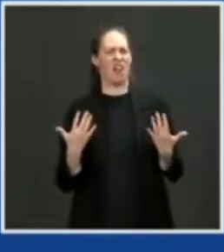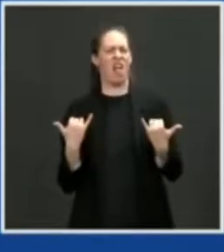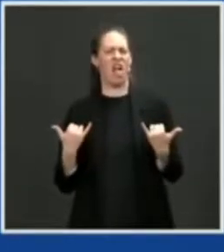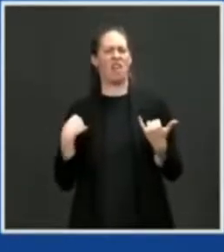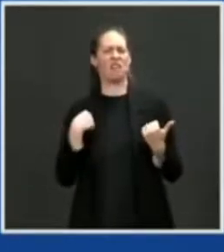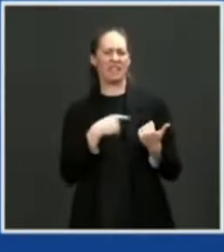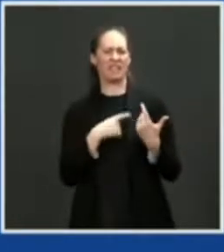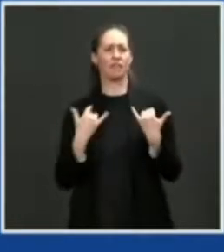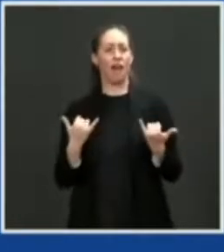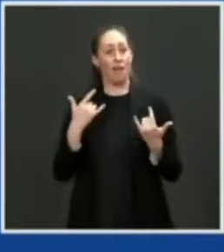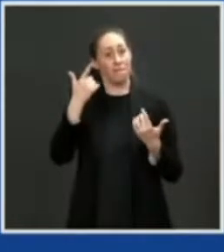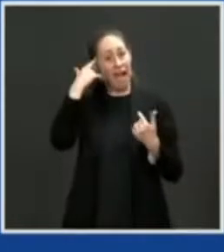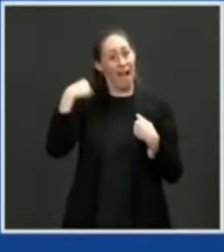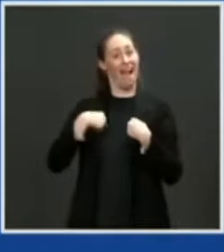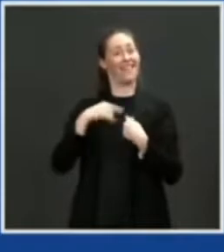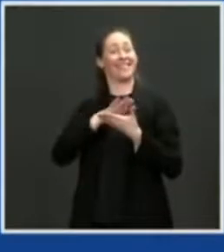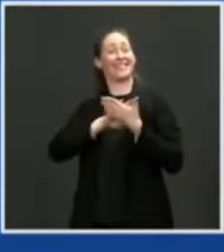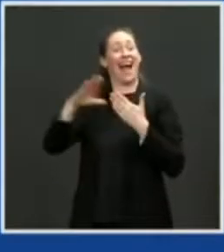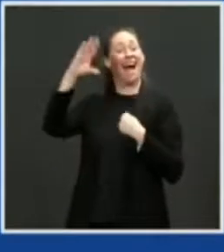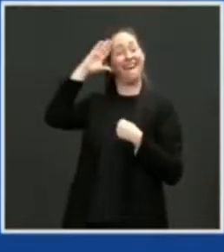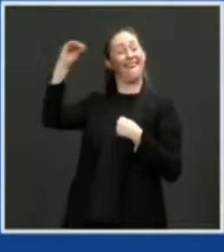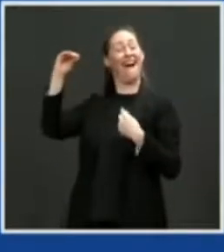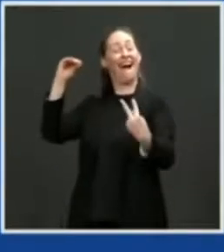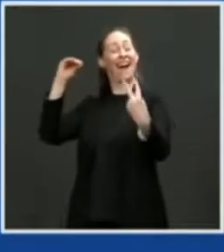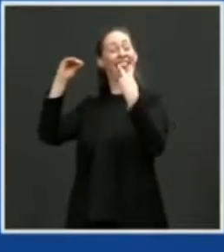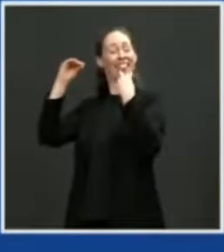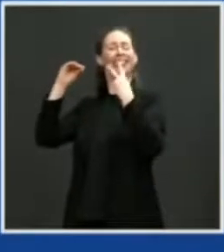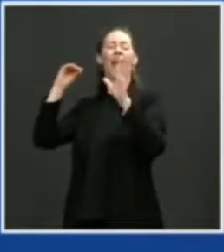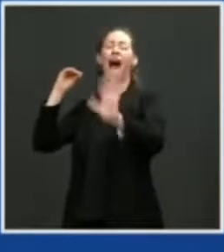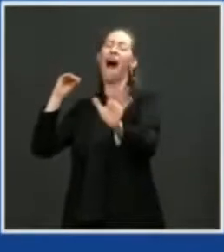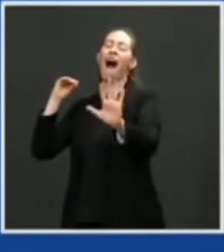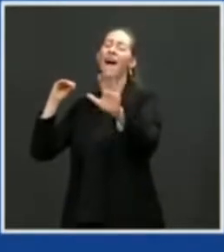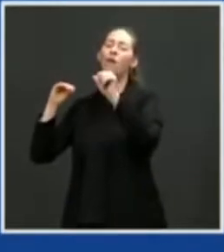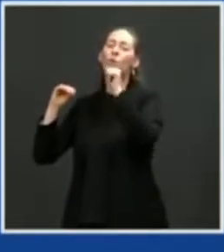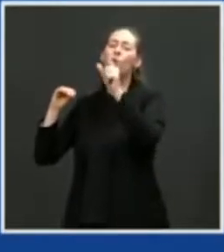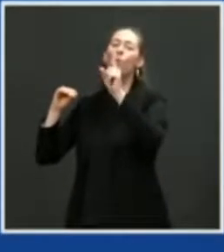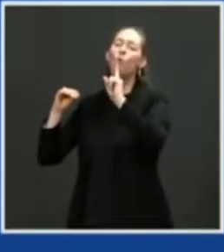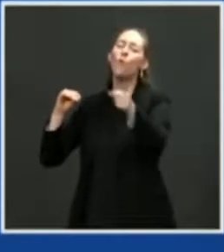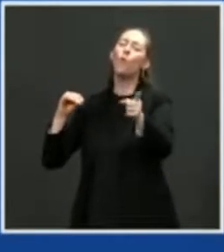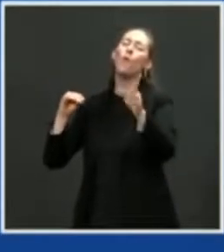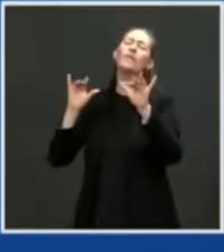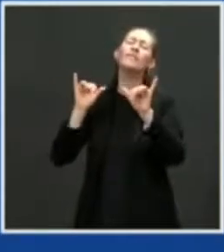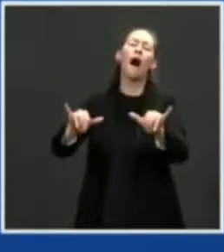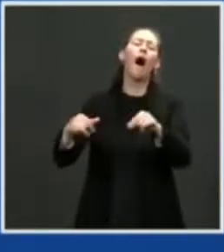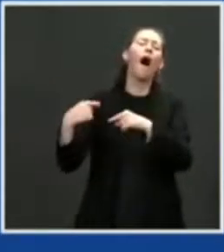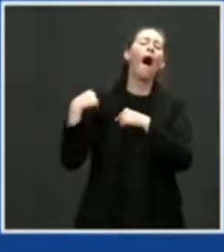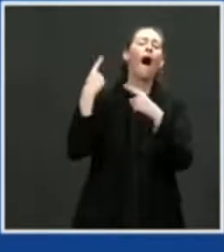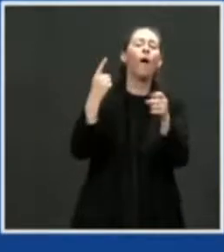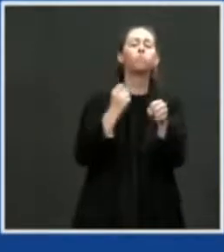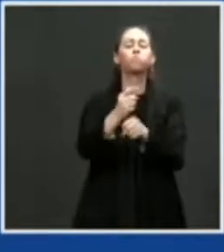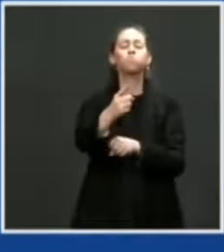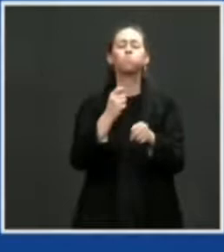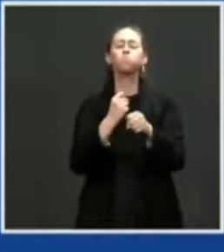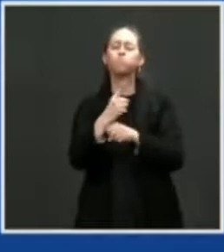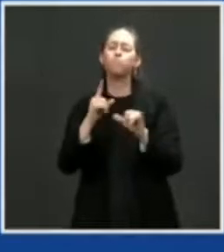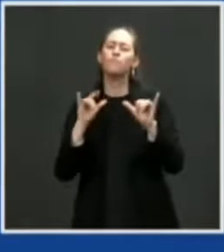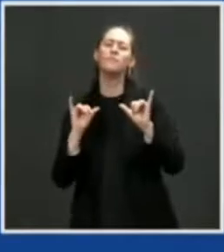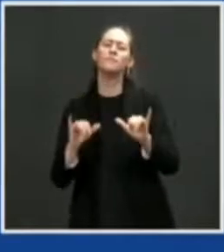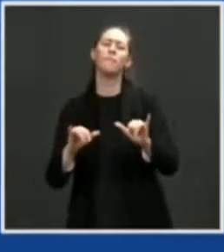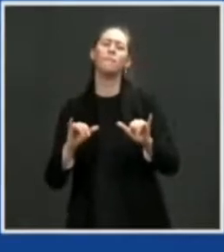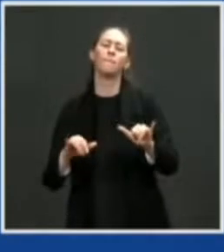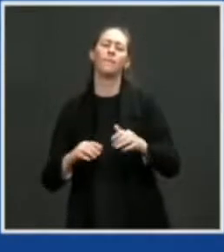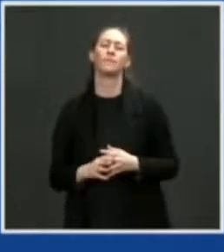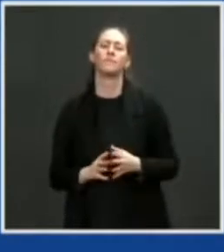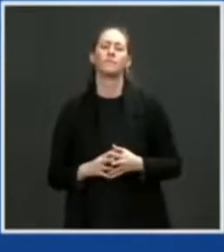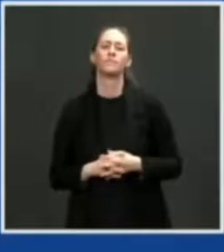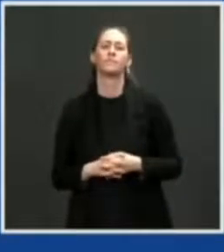it's not. Because I'm a nice guy. Every year. Let me say I put up with my son who drinks, take a look who has lots of drugs and